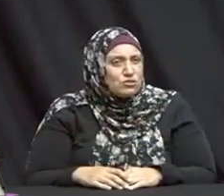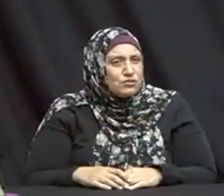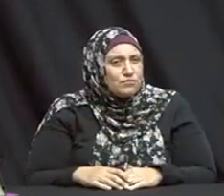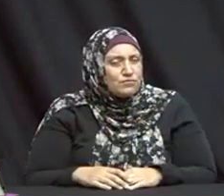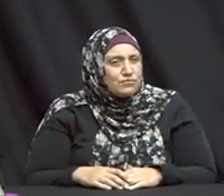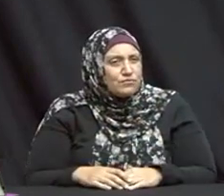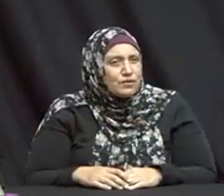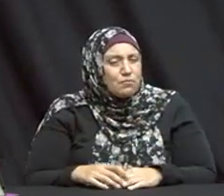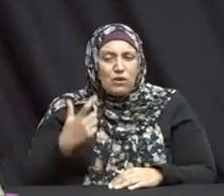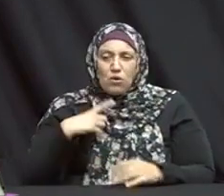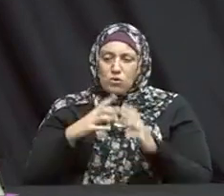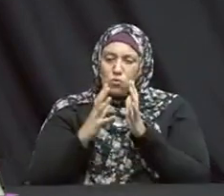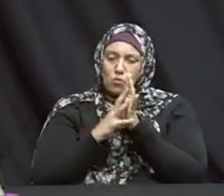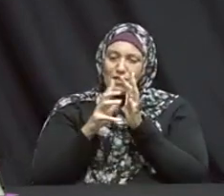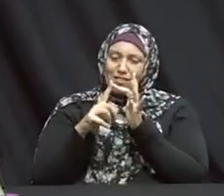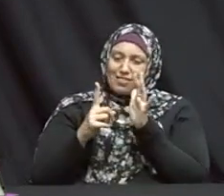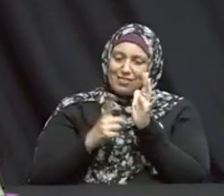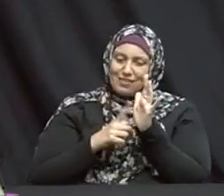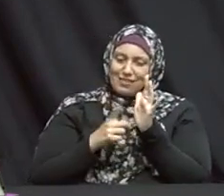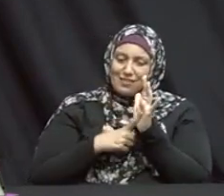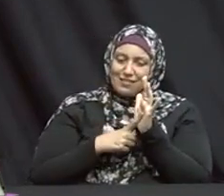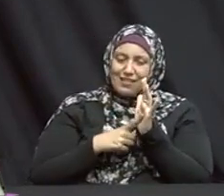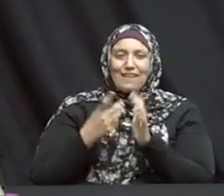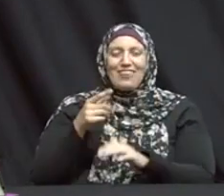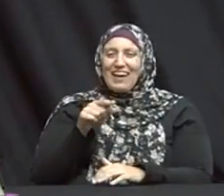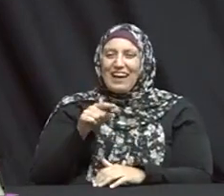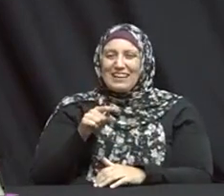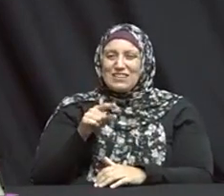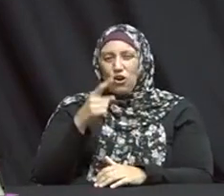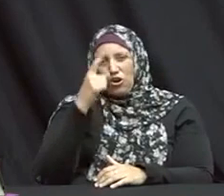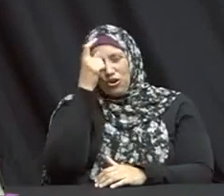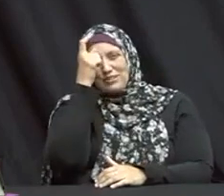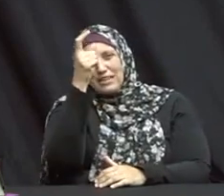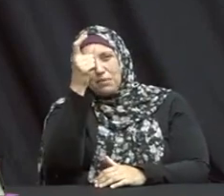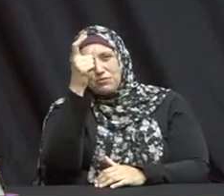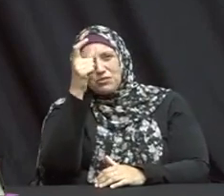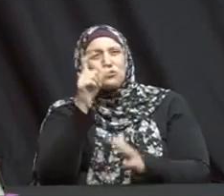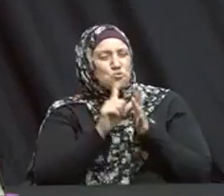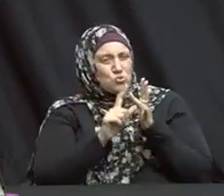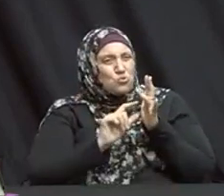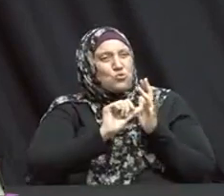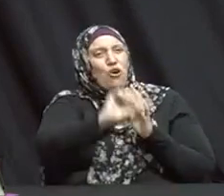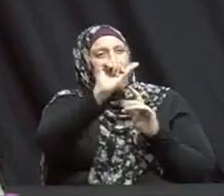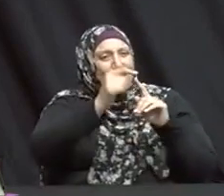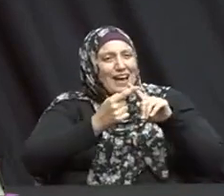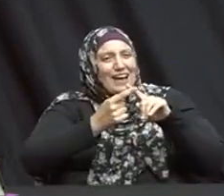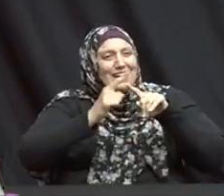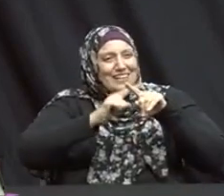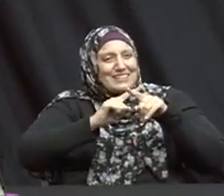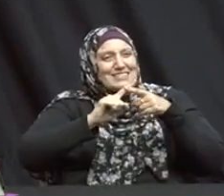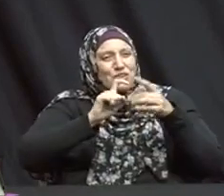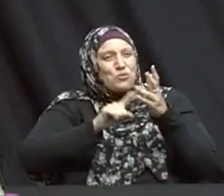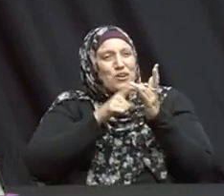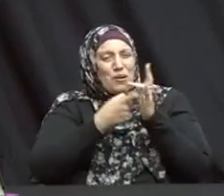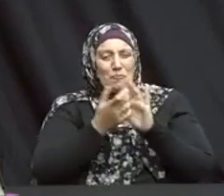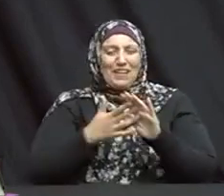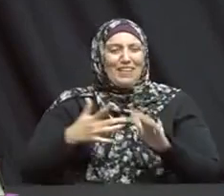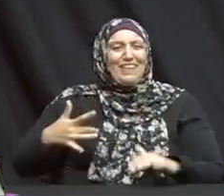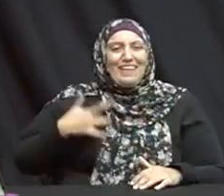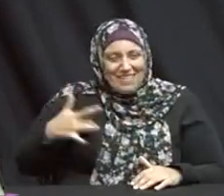will is coming from this hadith of Imam Sadiq alayhi salam, in addition, of course, to ahadith and riwayat.